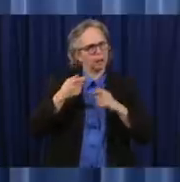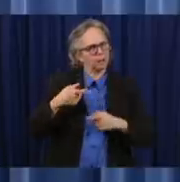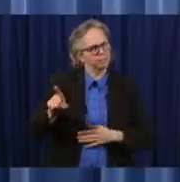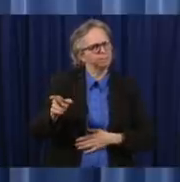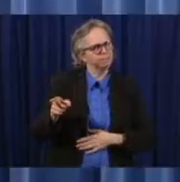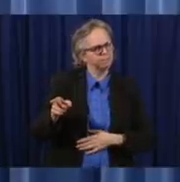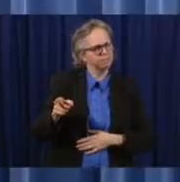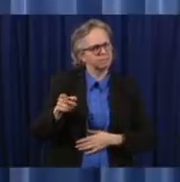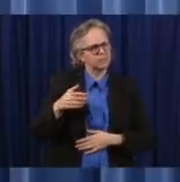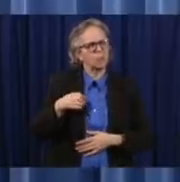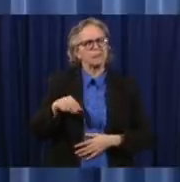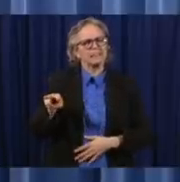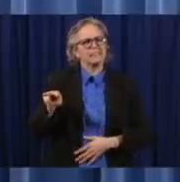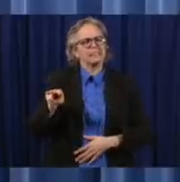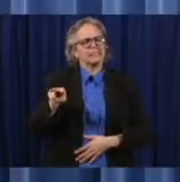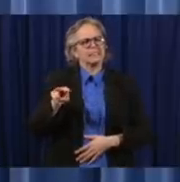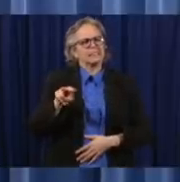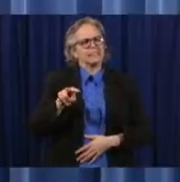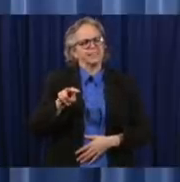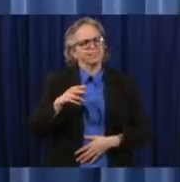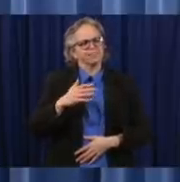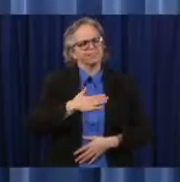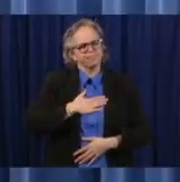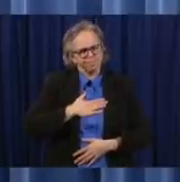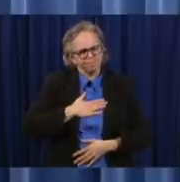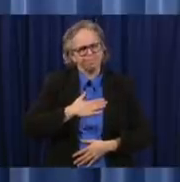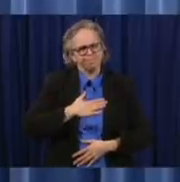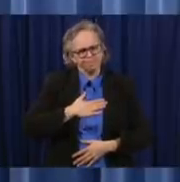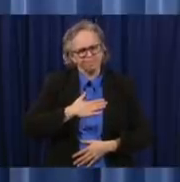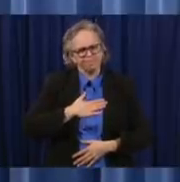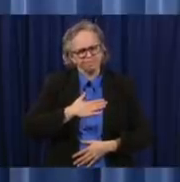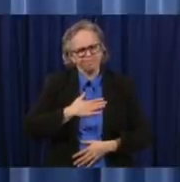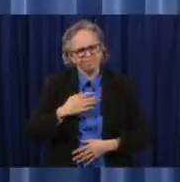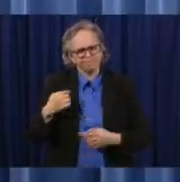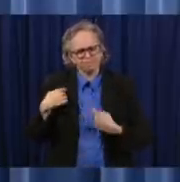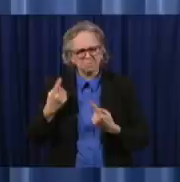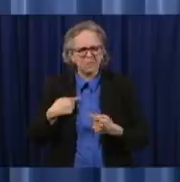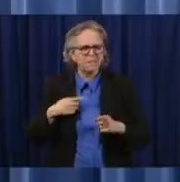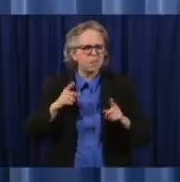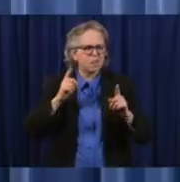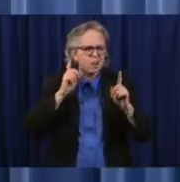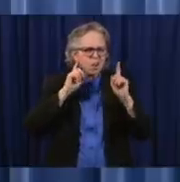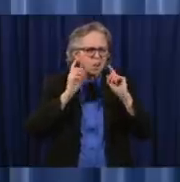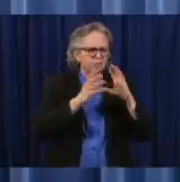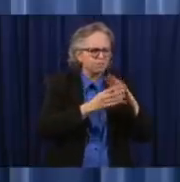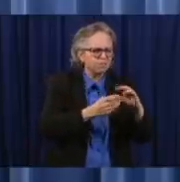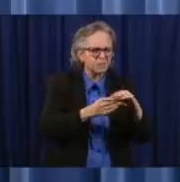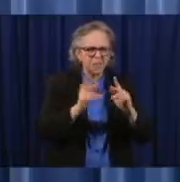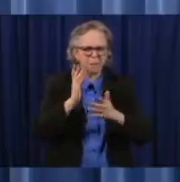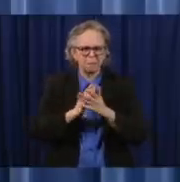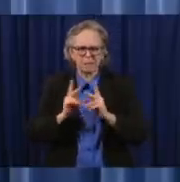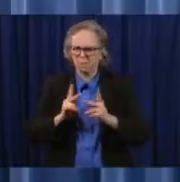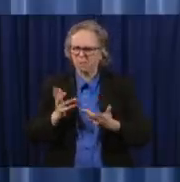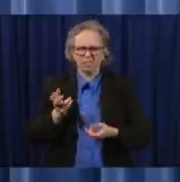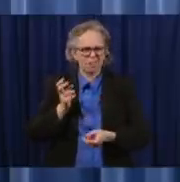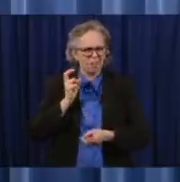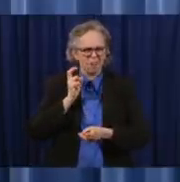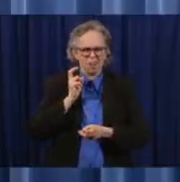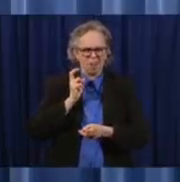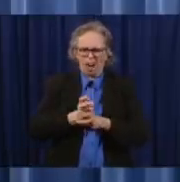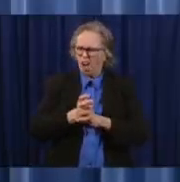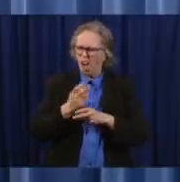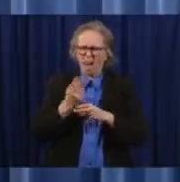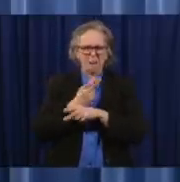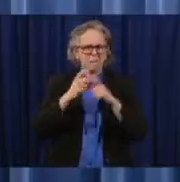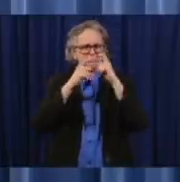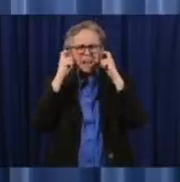I've also heard that for some people this is a difficult thing to do. And I got a call